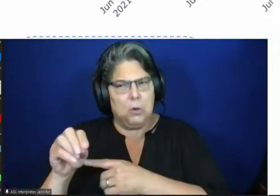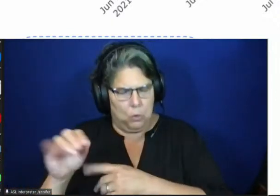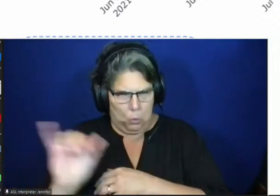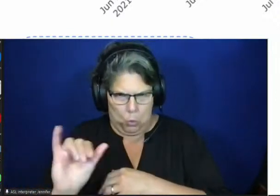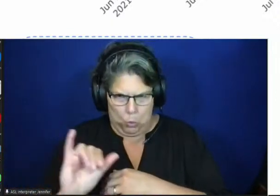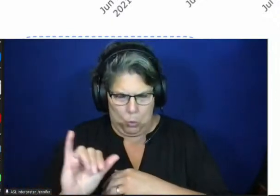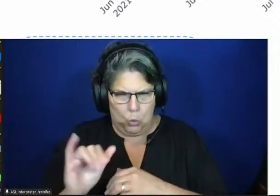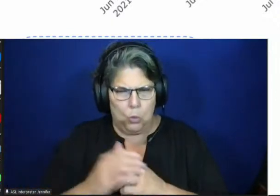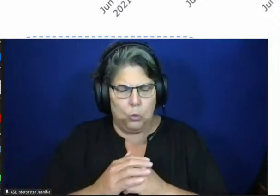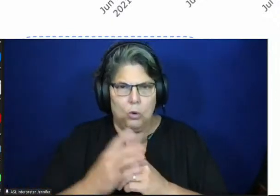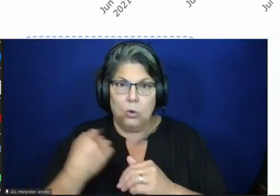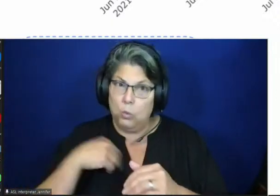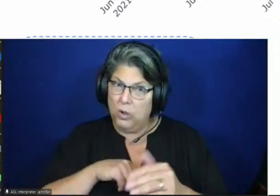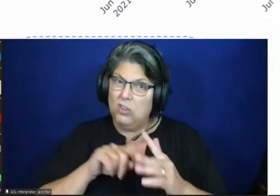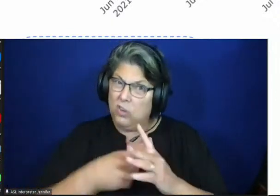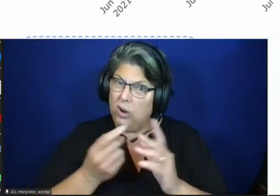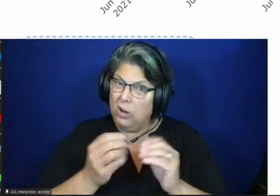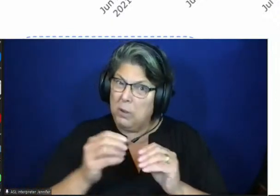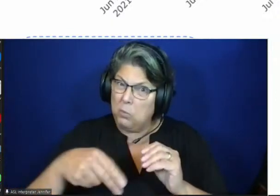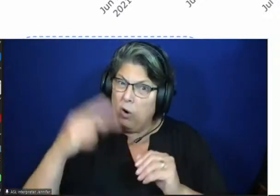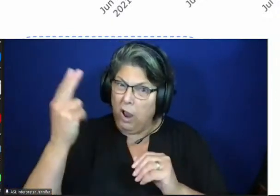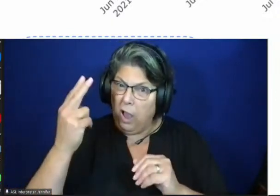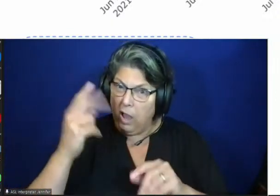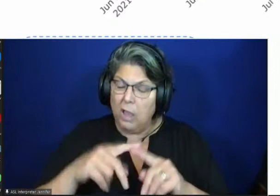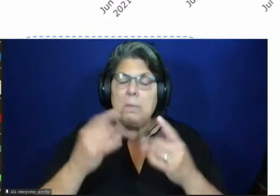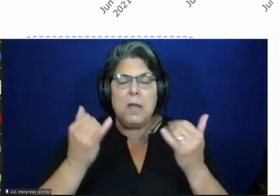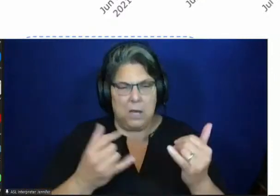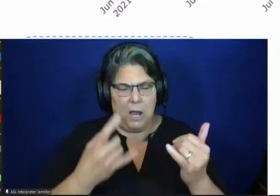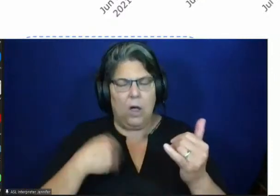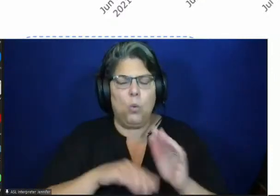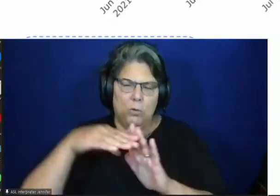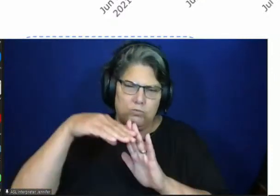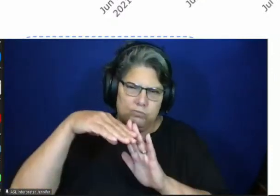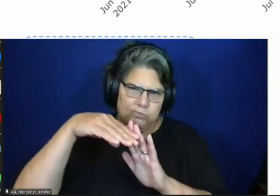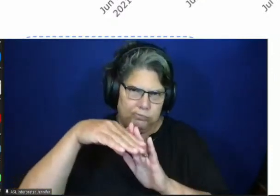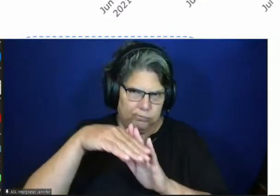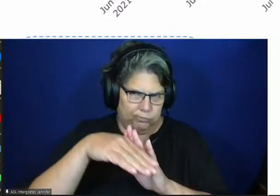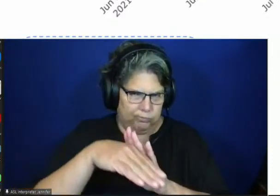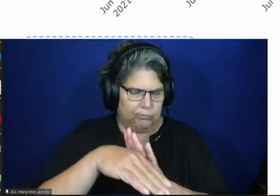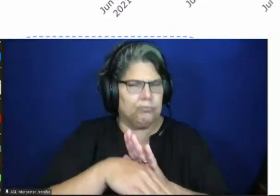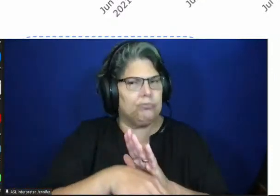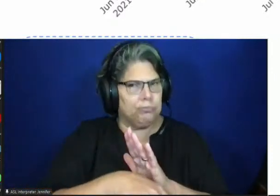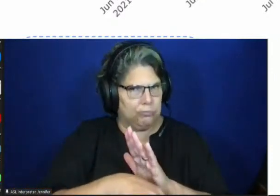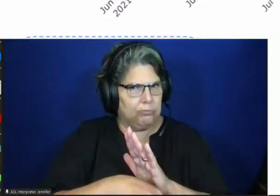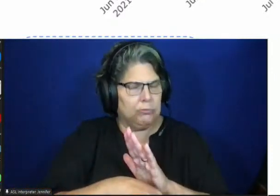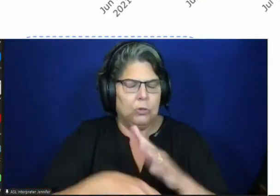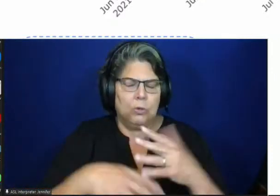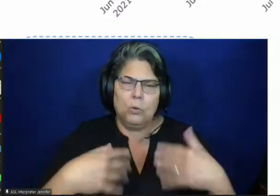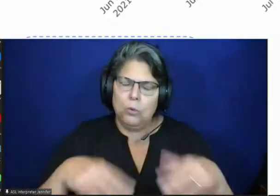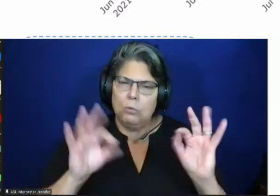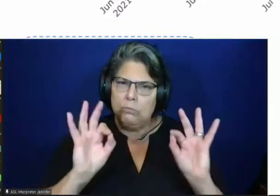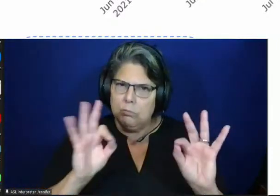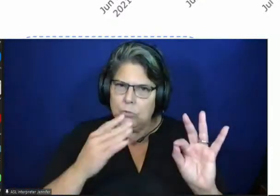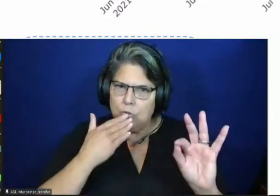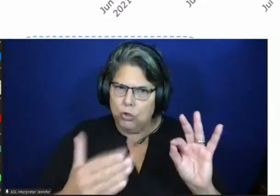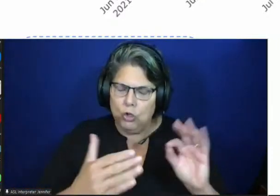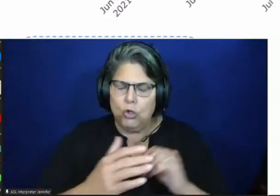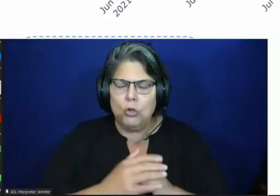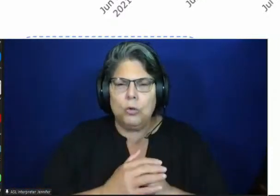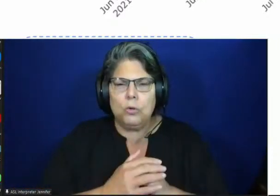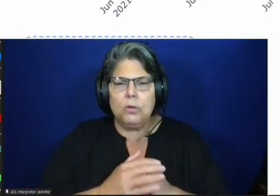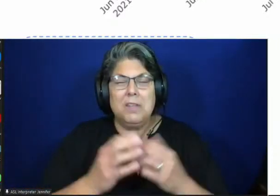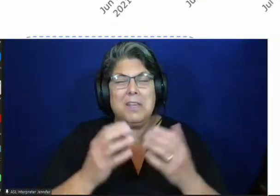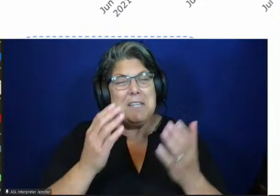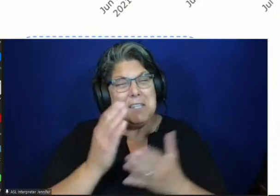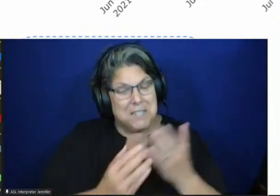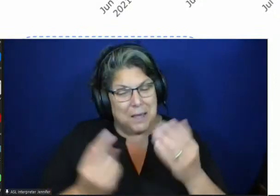out significantly higher, but now we're definitely on a downward course, and that's very good. We still see days